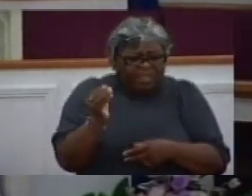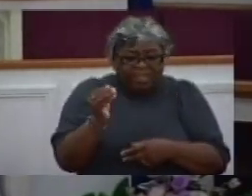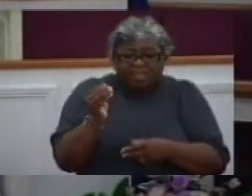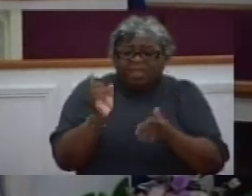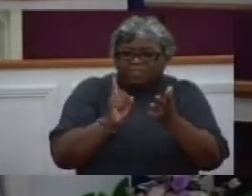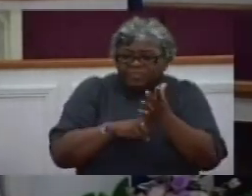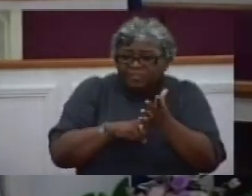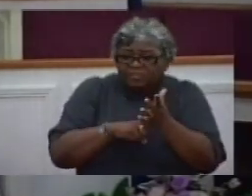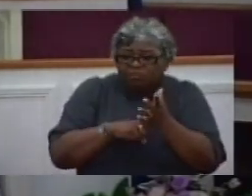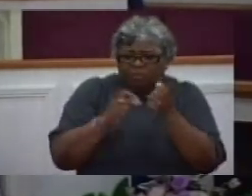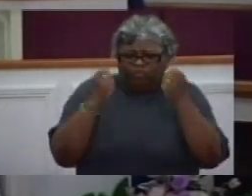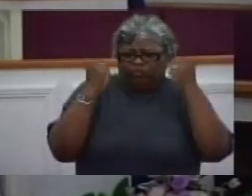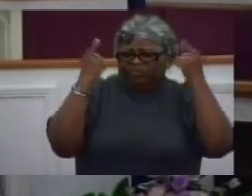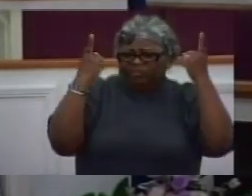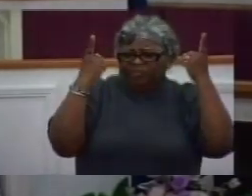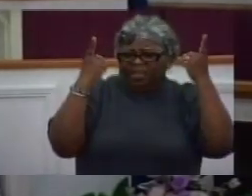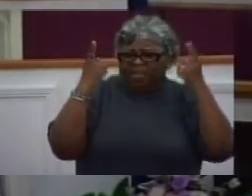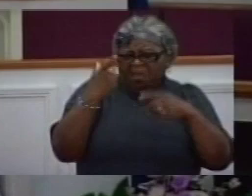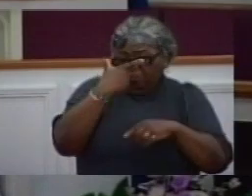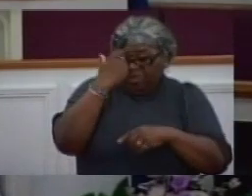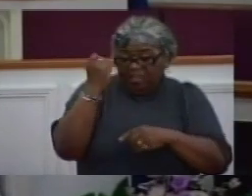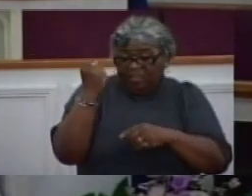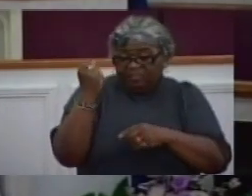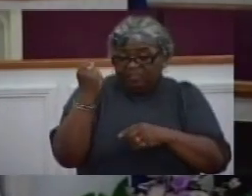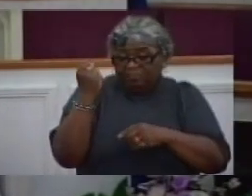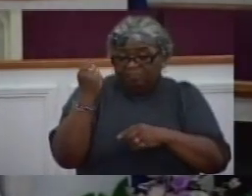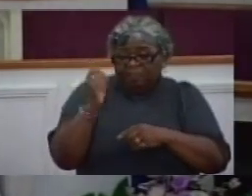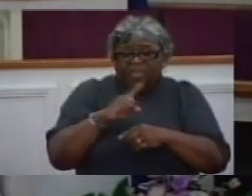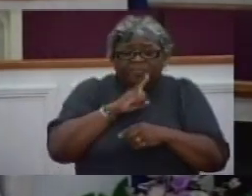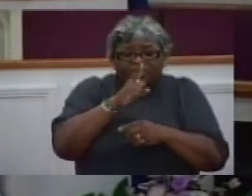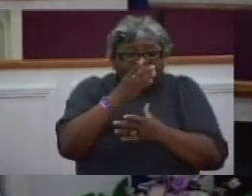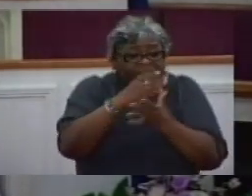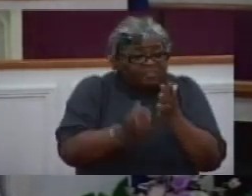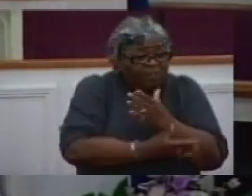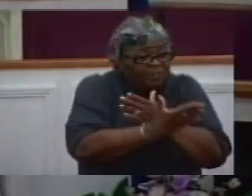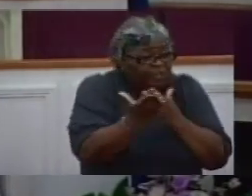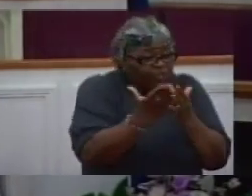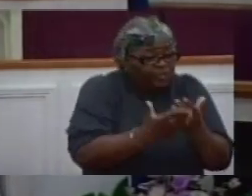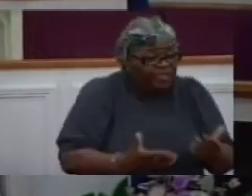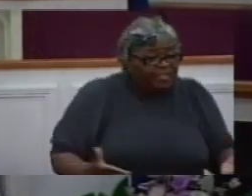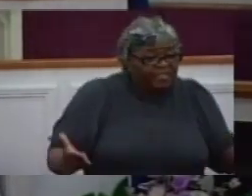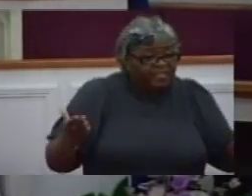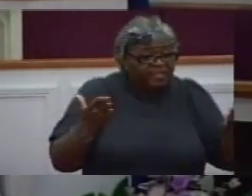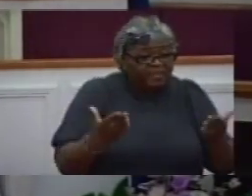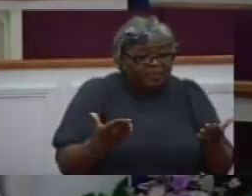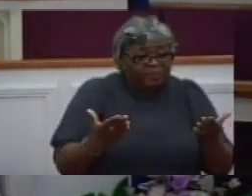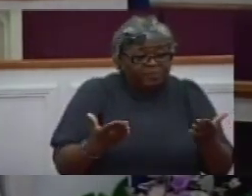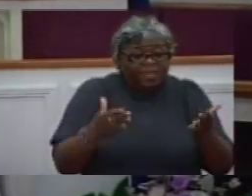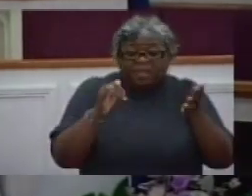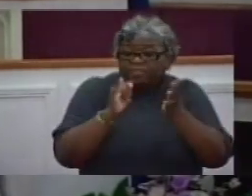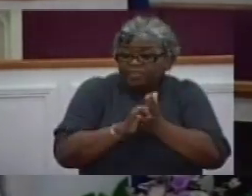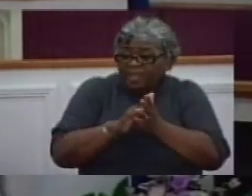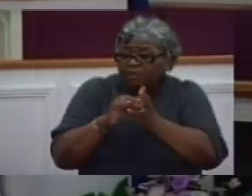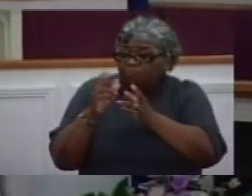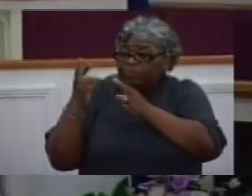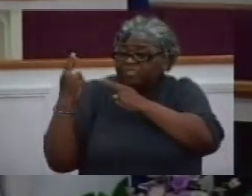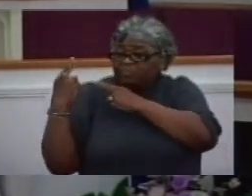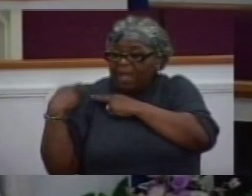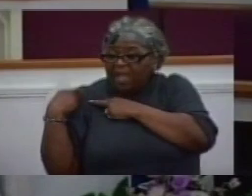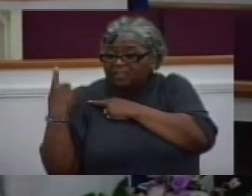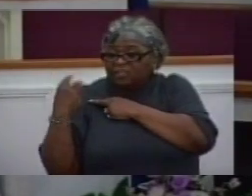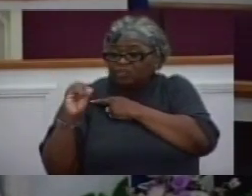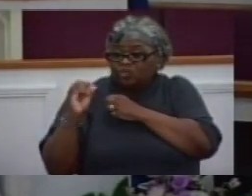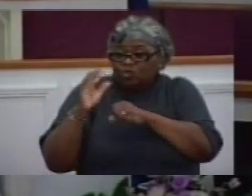And this is what trips me out, because there are some of you in here that responded to